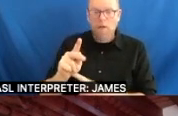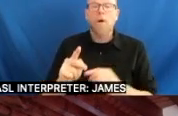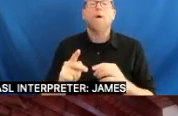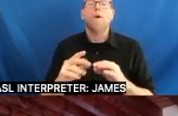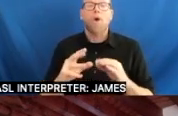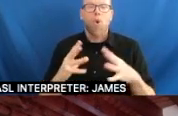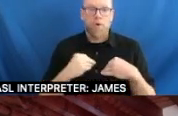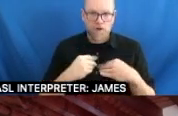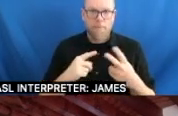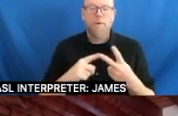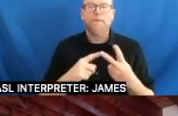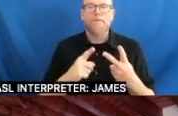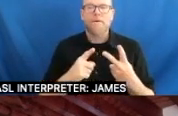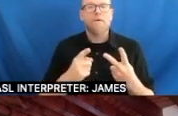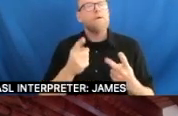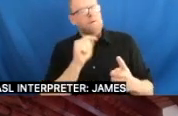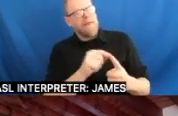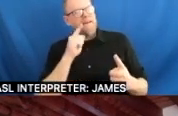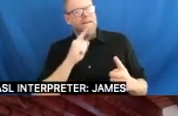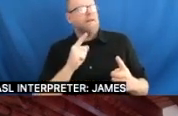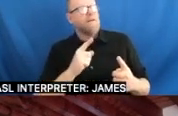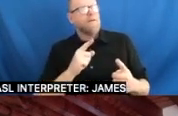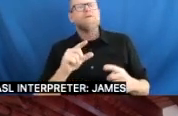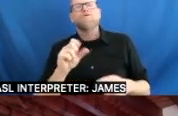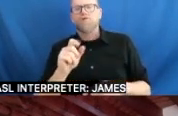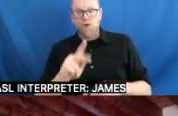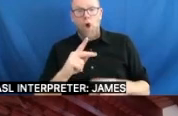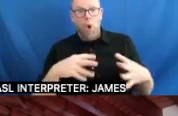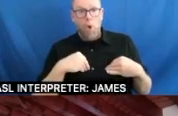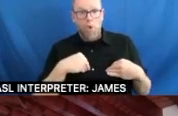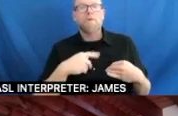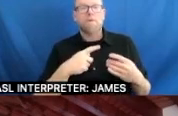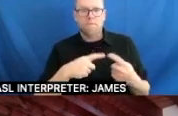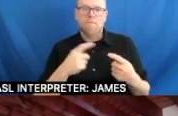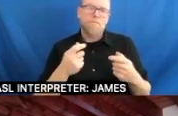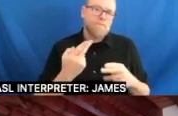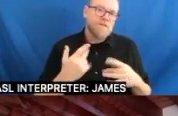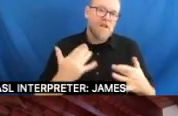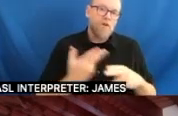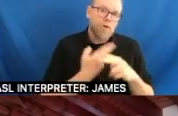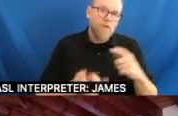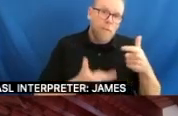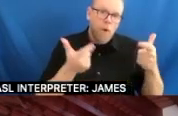ownership retirement plan for employees and are usually used in larger companies.